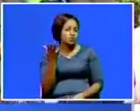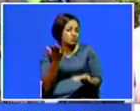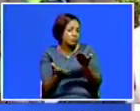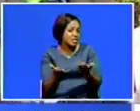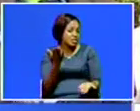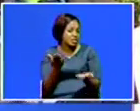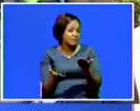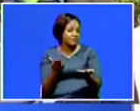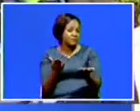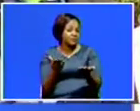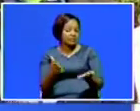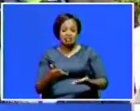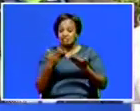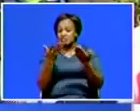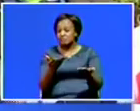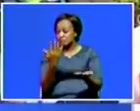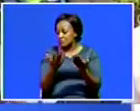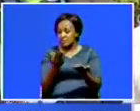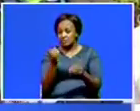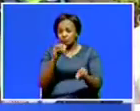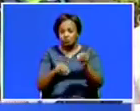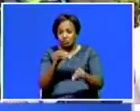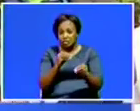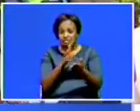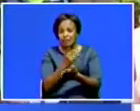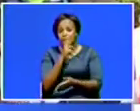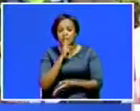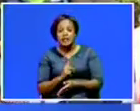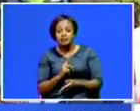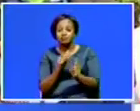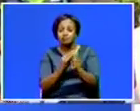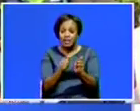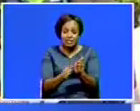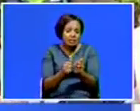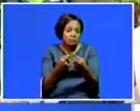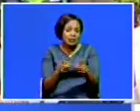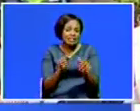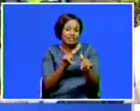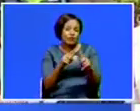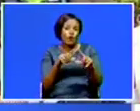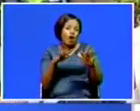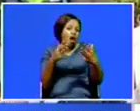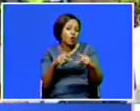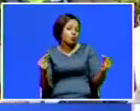have contributed, a few bags of maize and beans, but how long will that last? Maybe a day, two, three, 4 days.